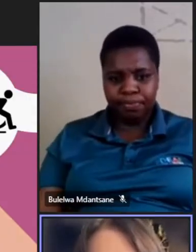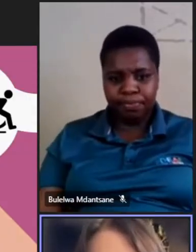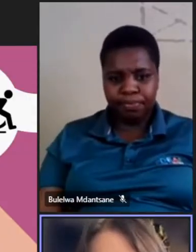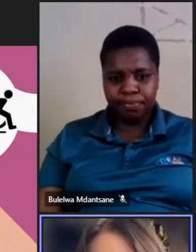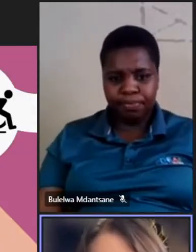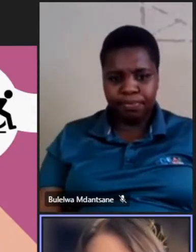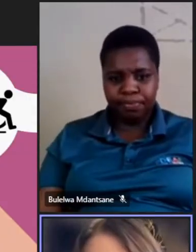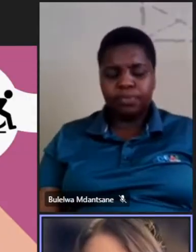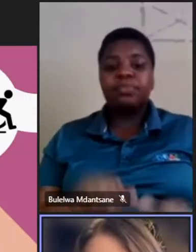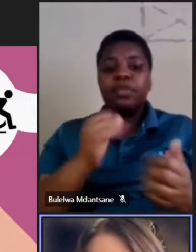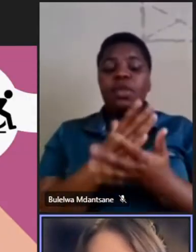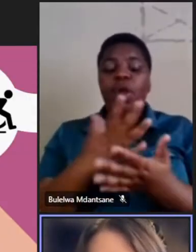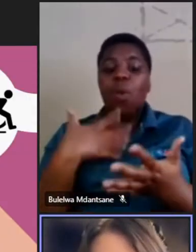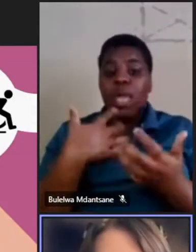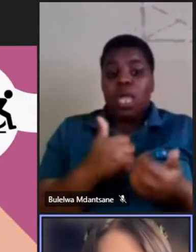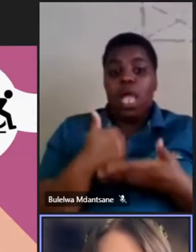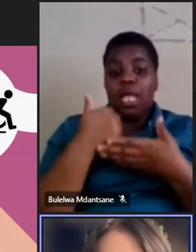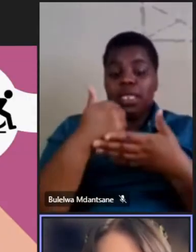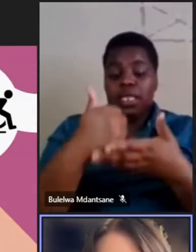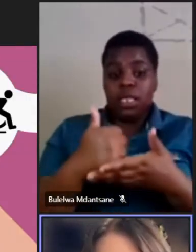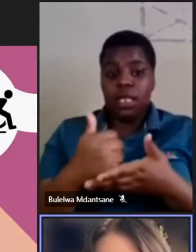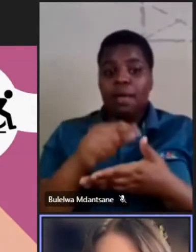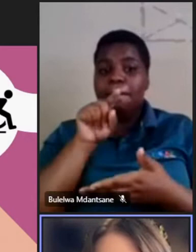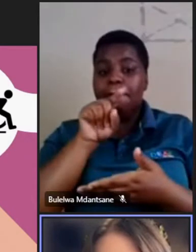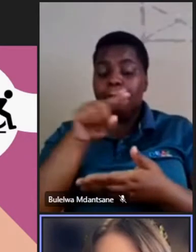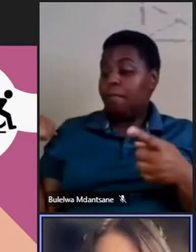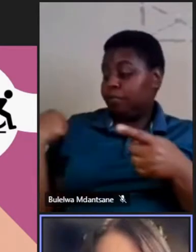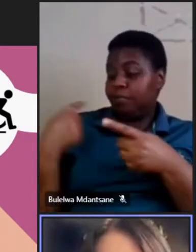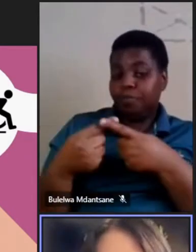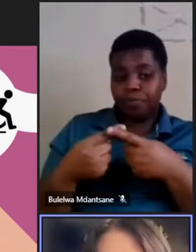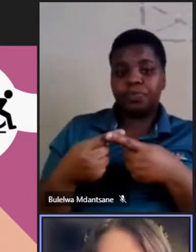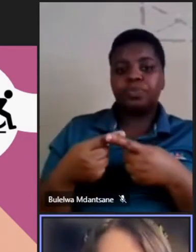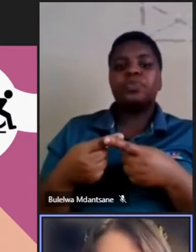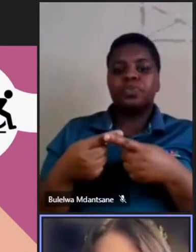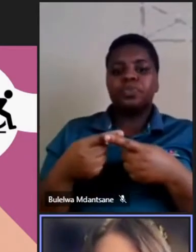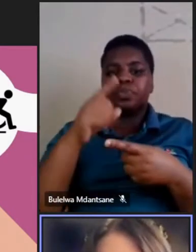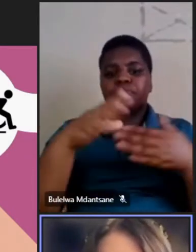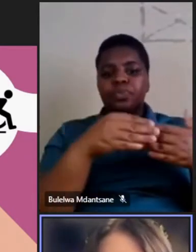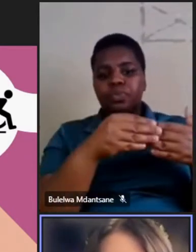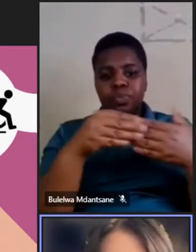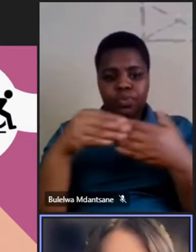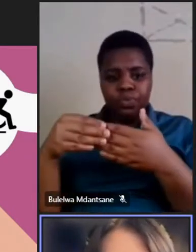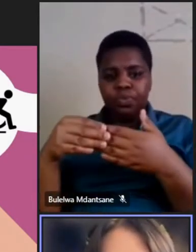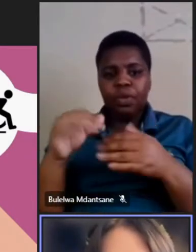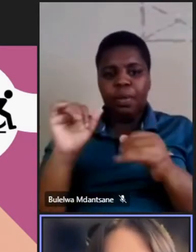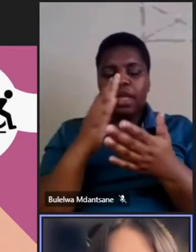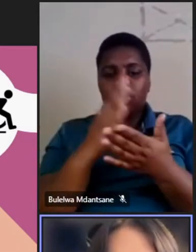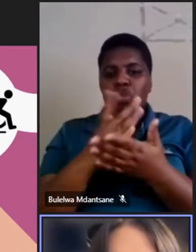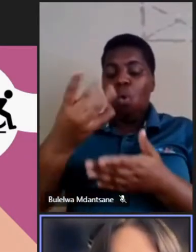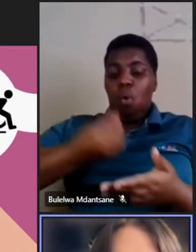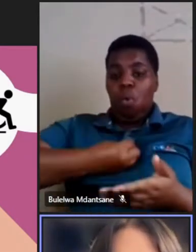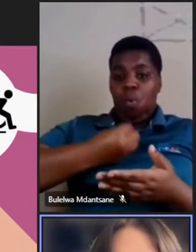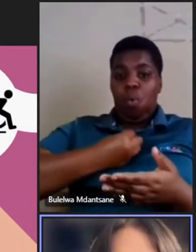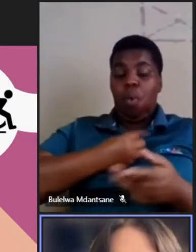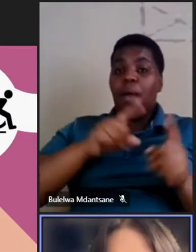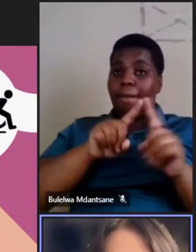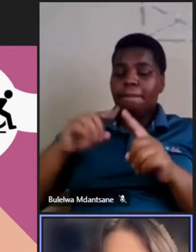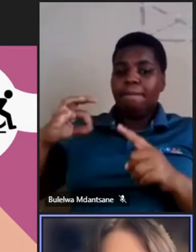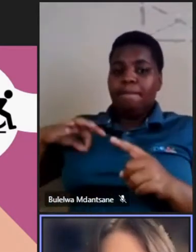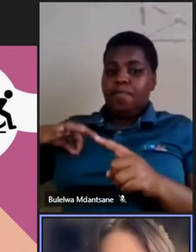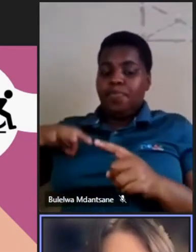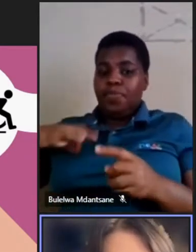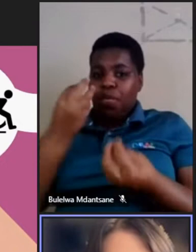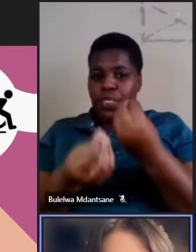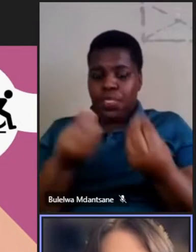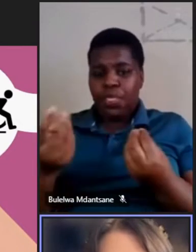Assisting in the development and review thus far of the SRHR guide has been adolescent girls and young women themselves. It's also been peer